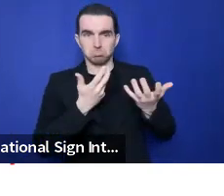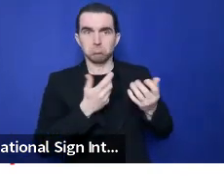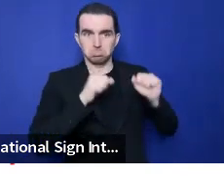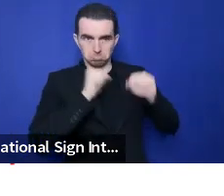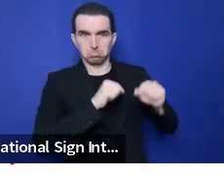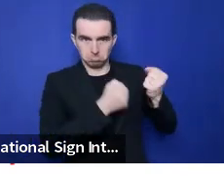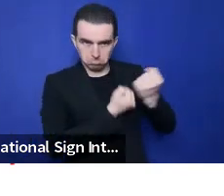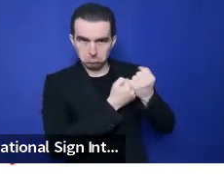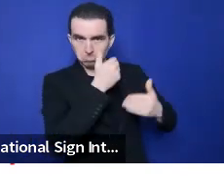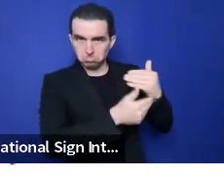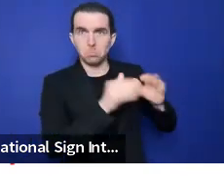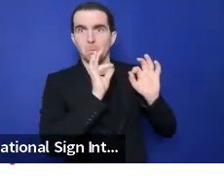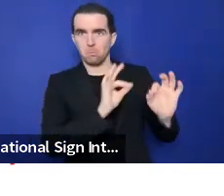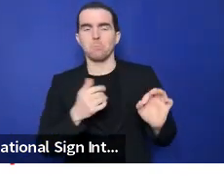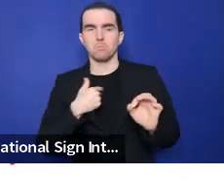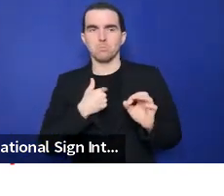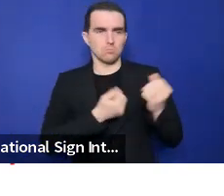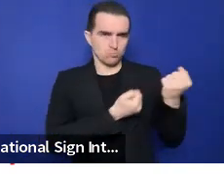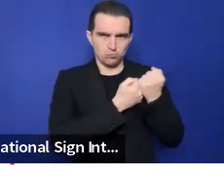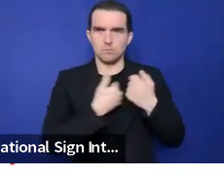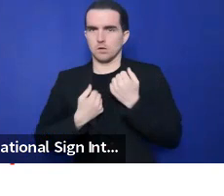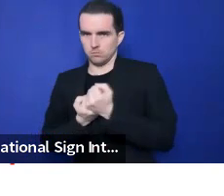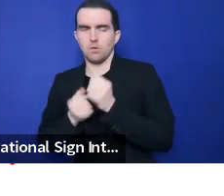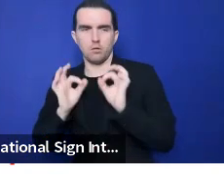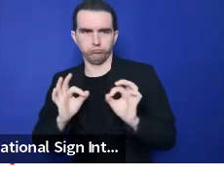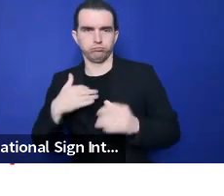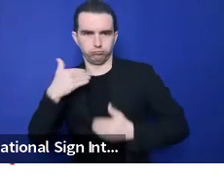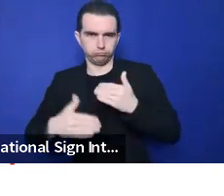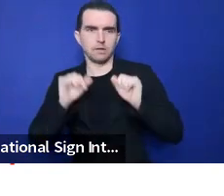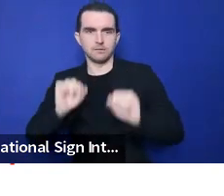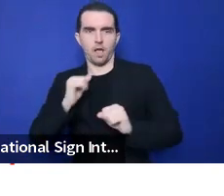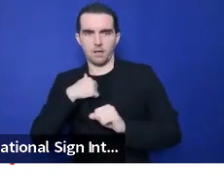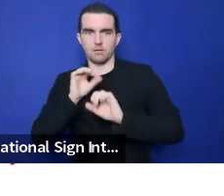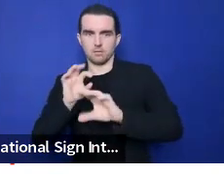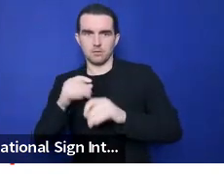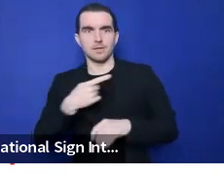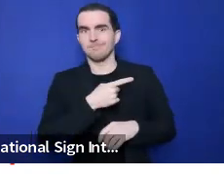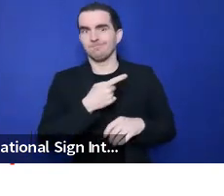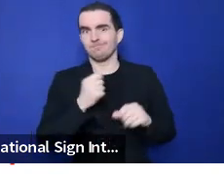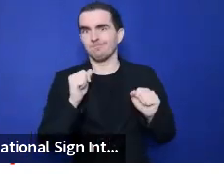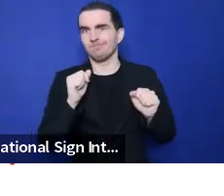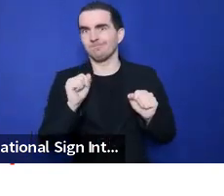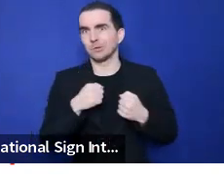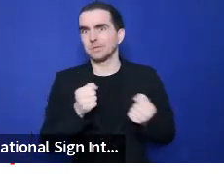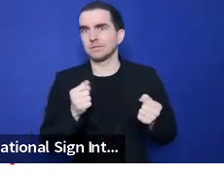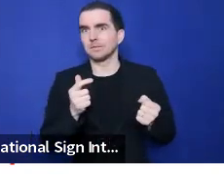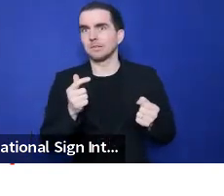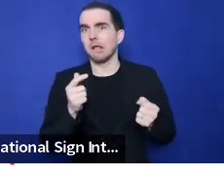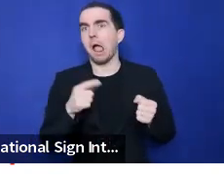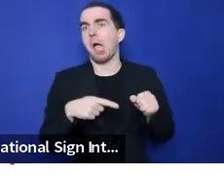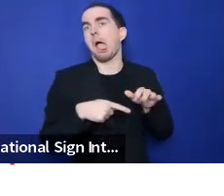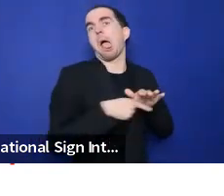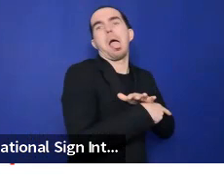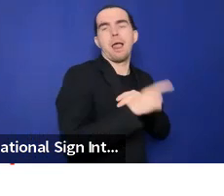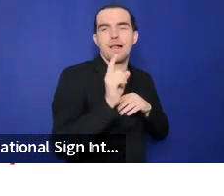acknowledge the funder of the main study, which is a combination of funding from federal